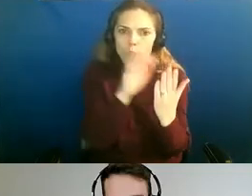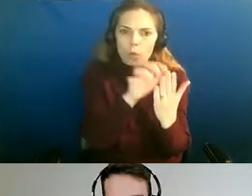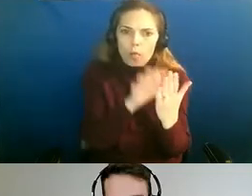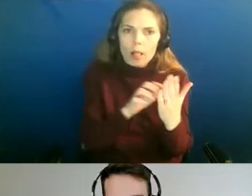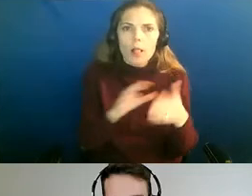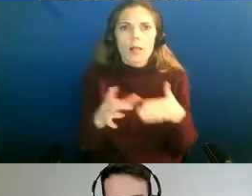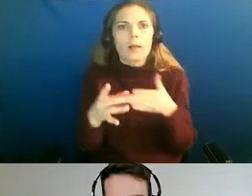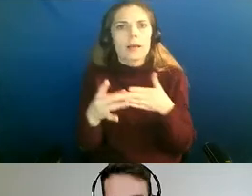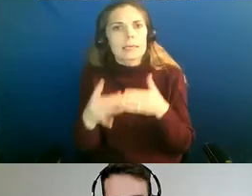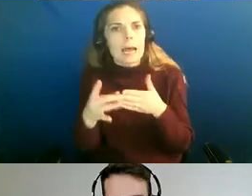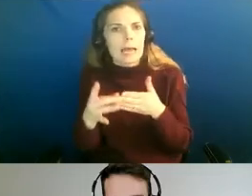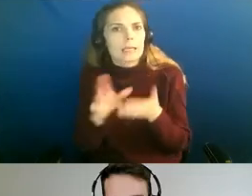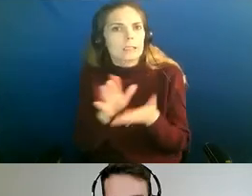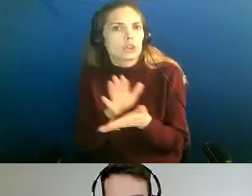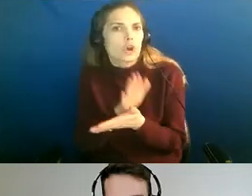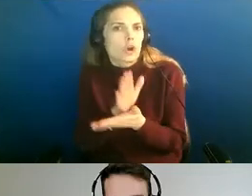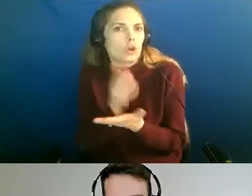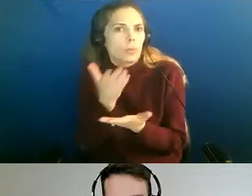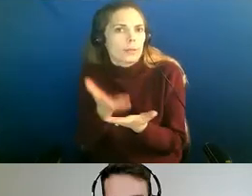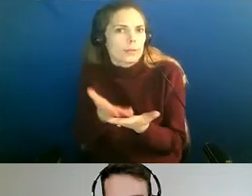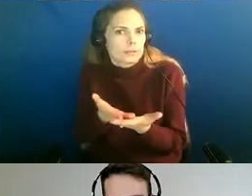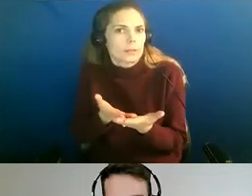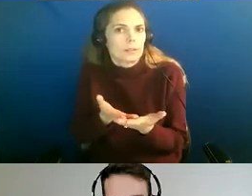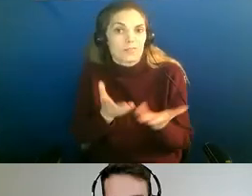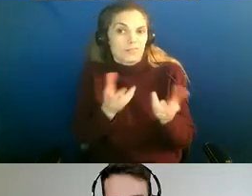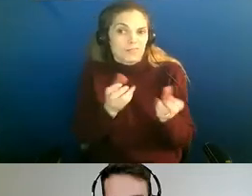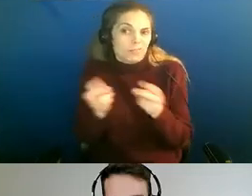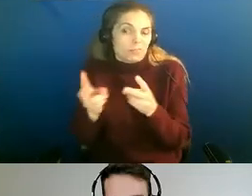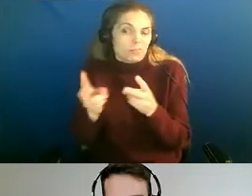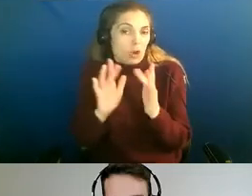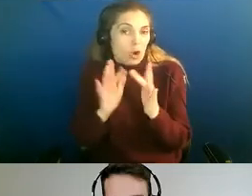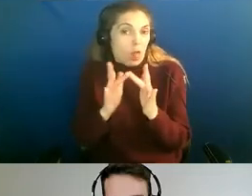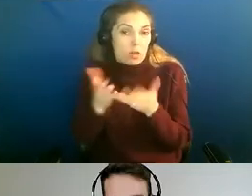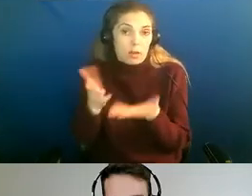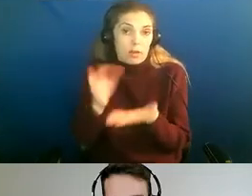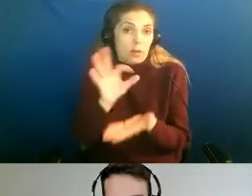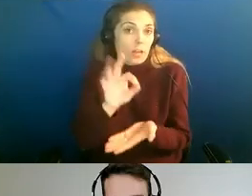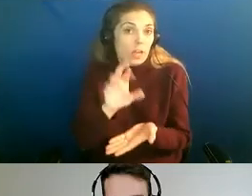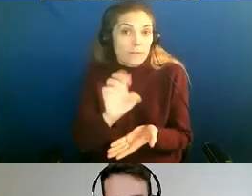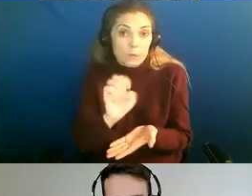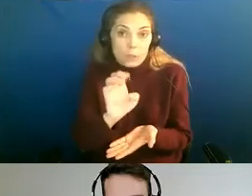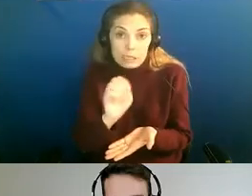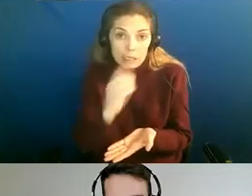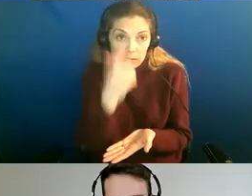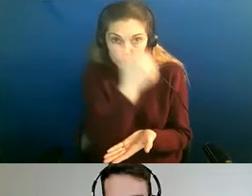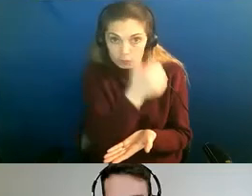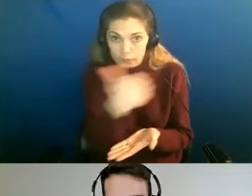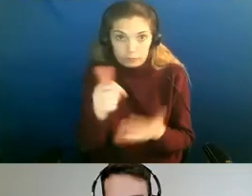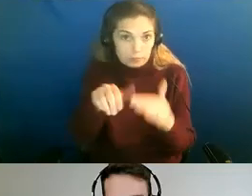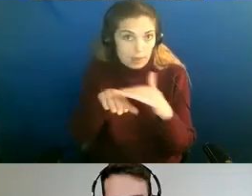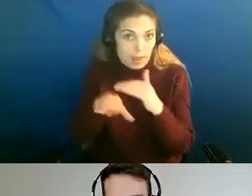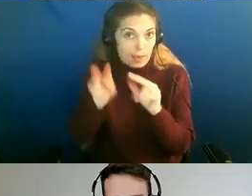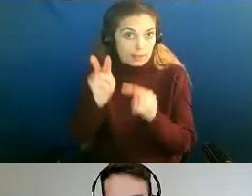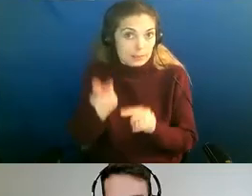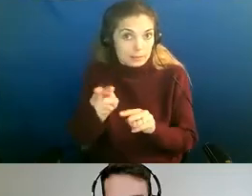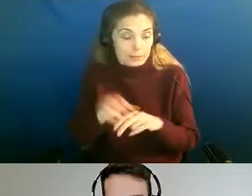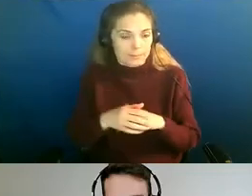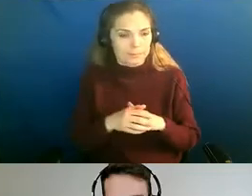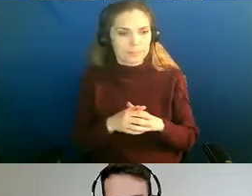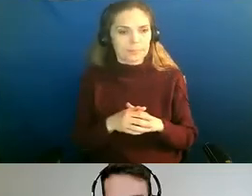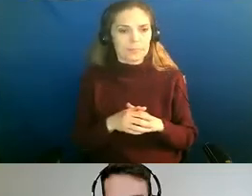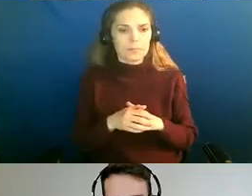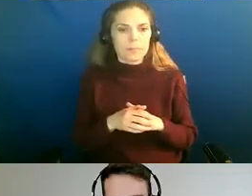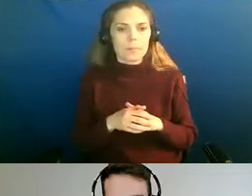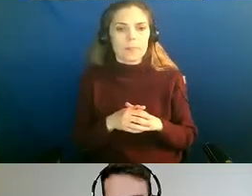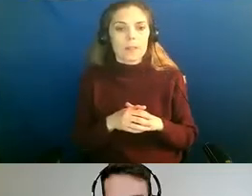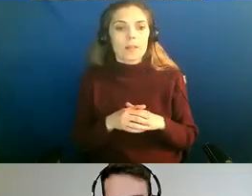will be free and open access also in 2022. This project is linked up